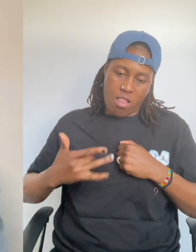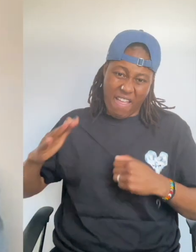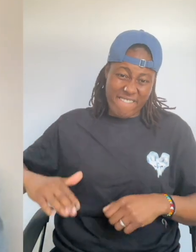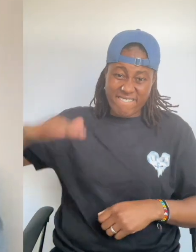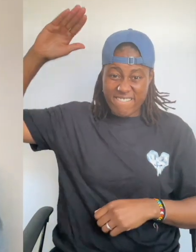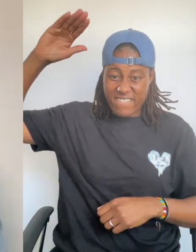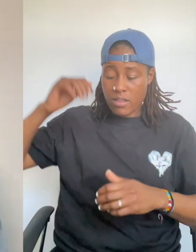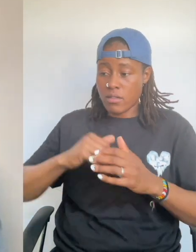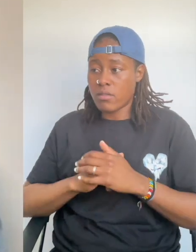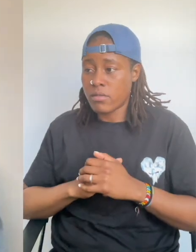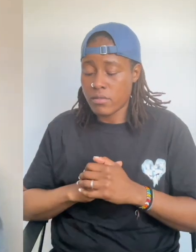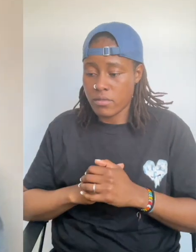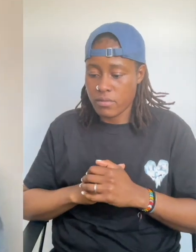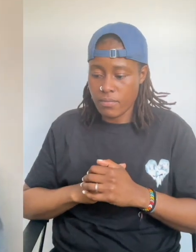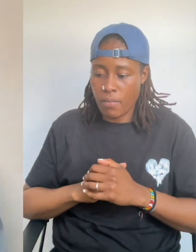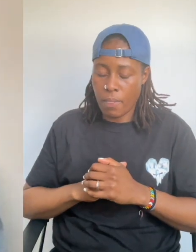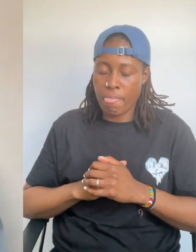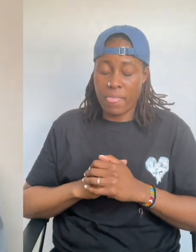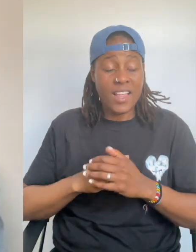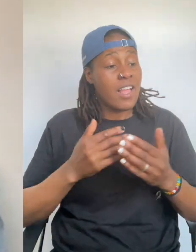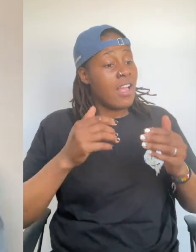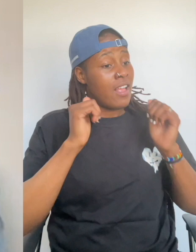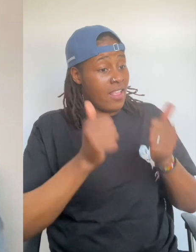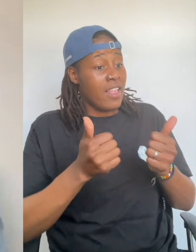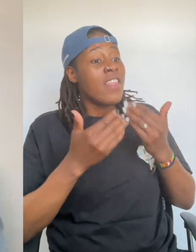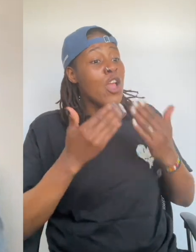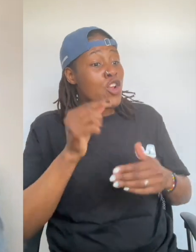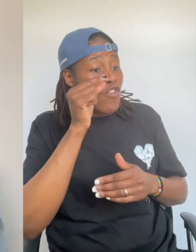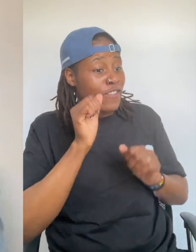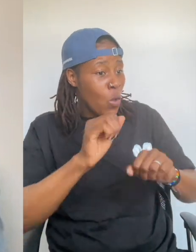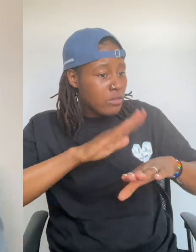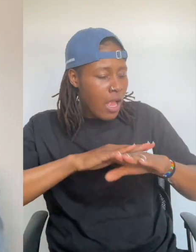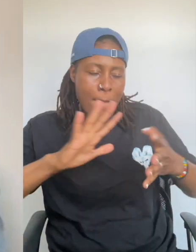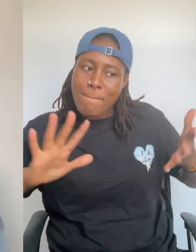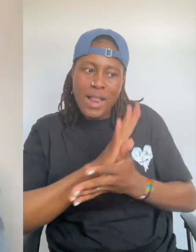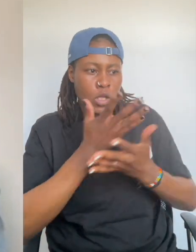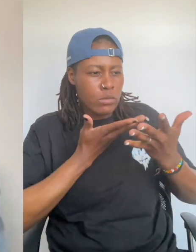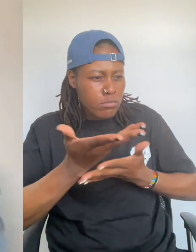life. You know. Absolutely. Grace, I'll leave it there. I want to thank you very much for your time. Real pleasure